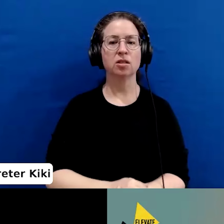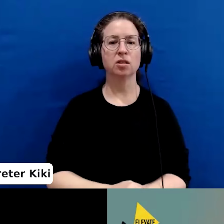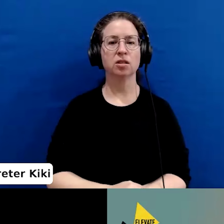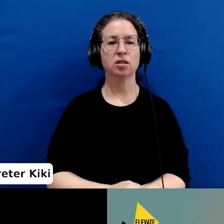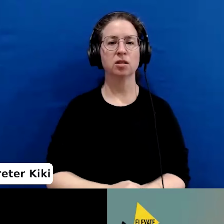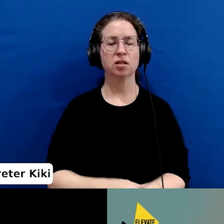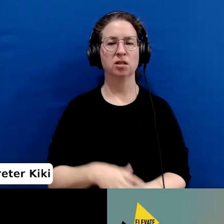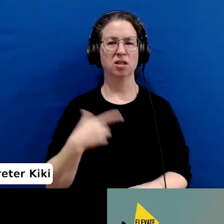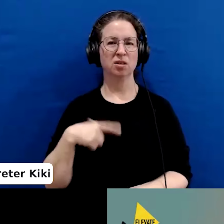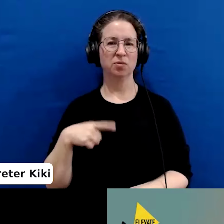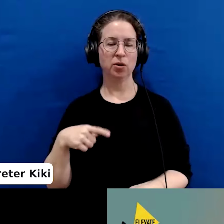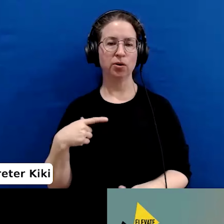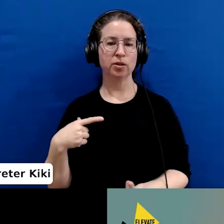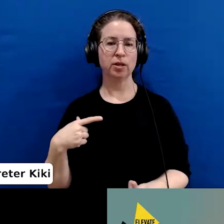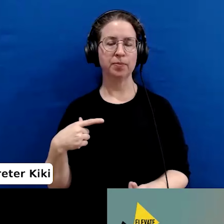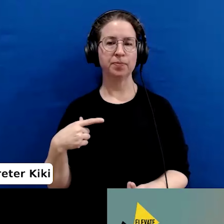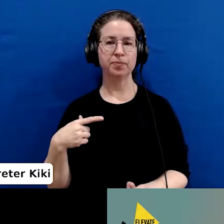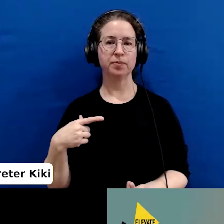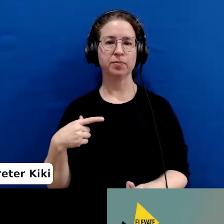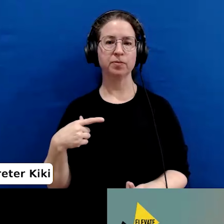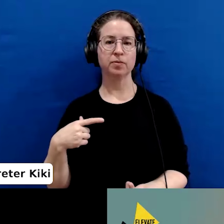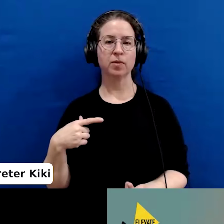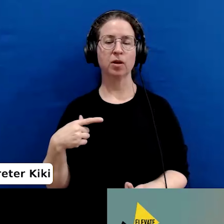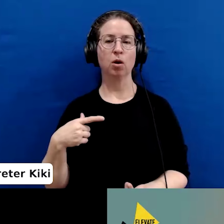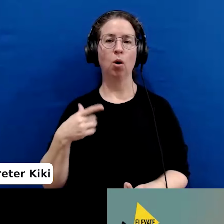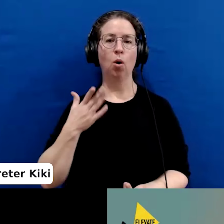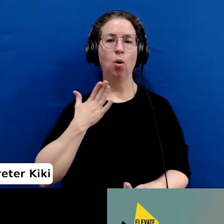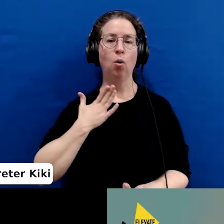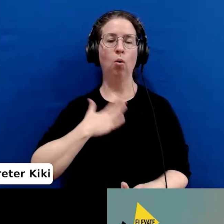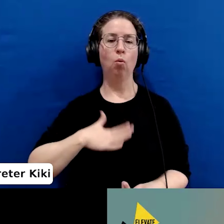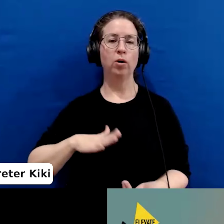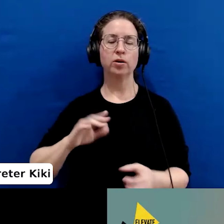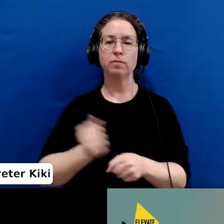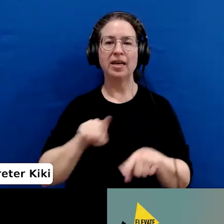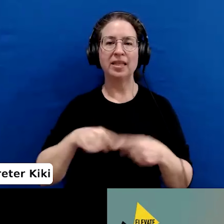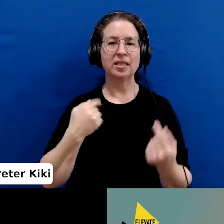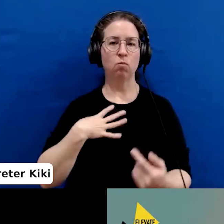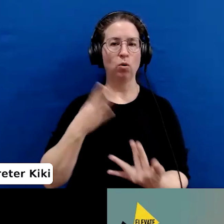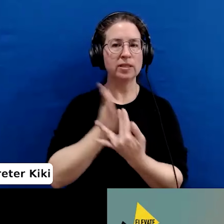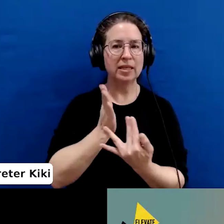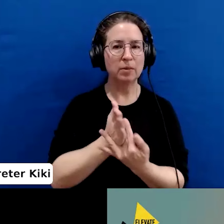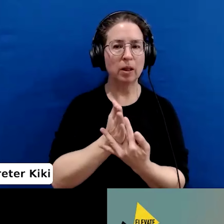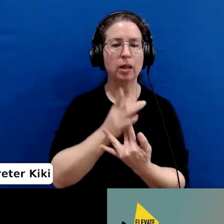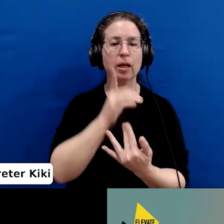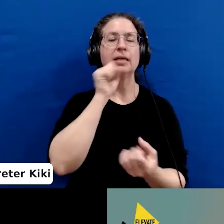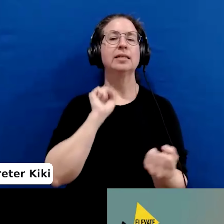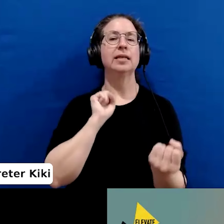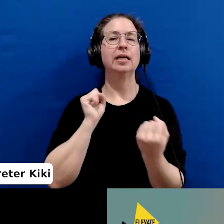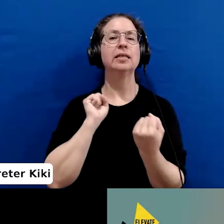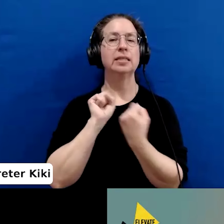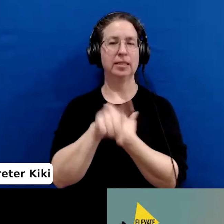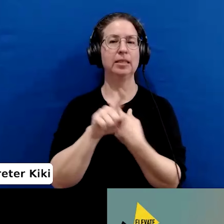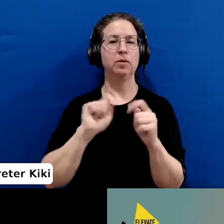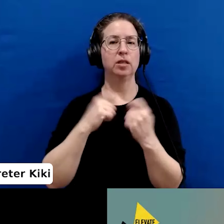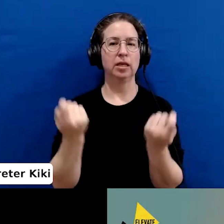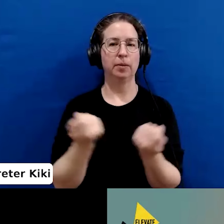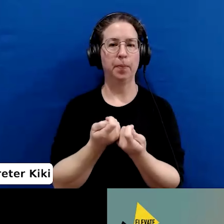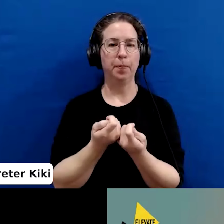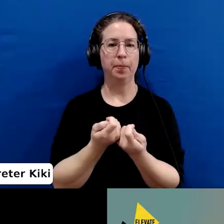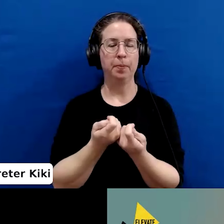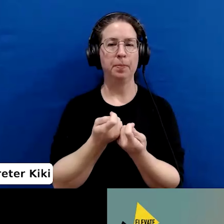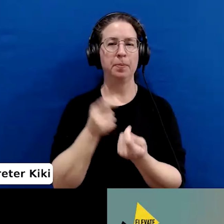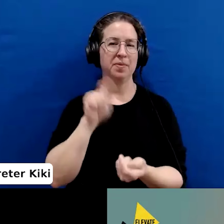make your Elevate scholarship more accessible, whatever, you are welcome to send it to the team. However, that won't be